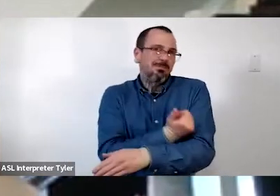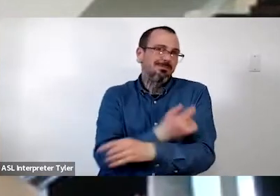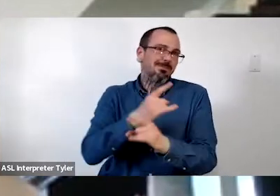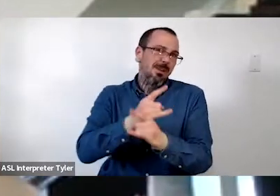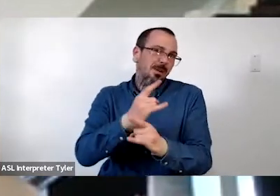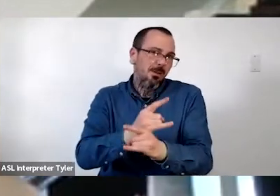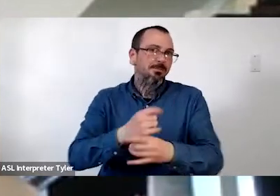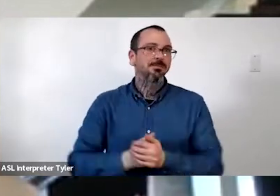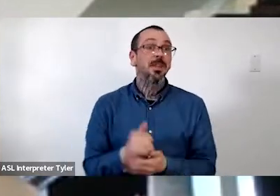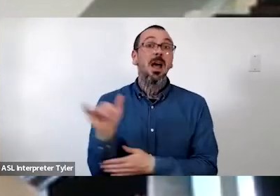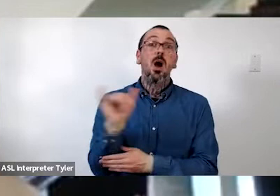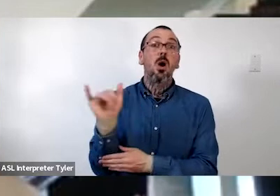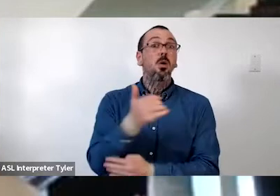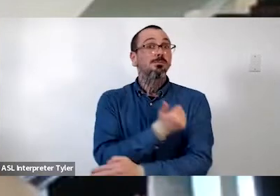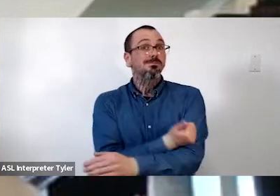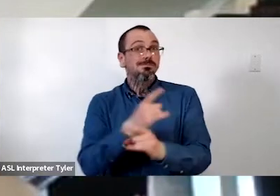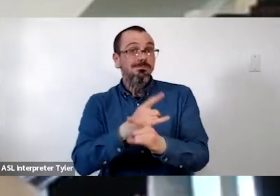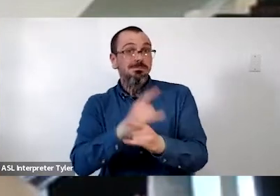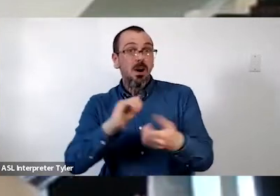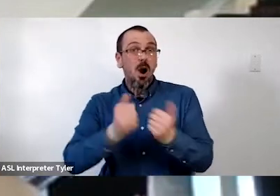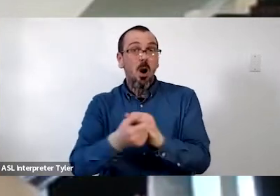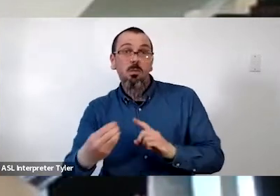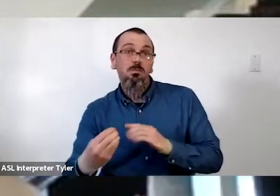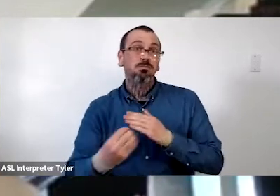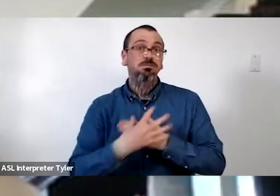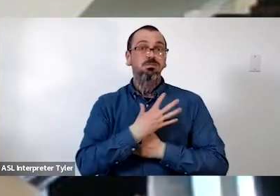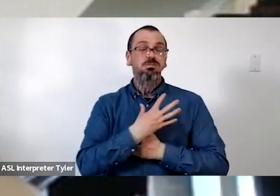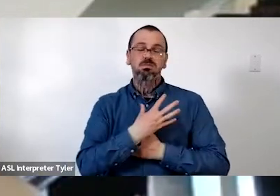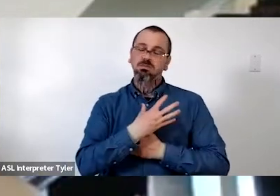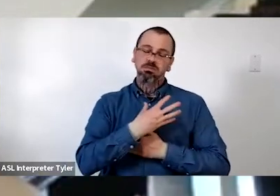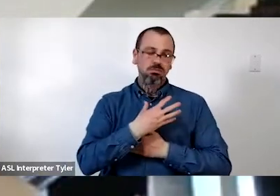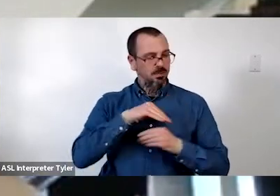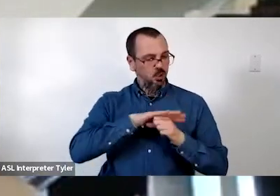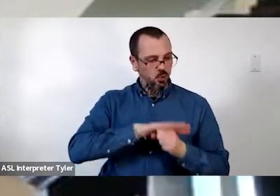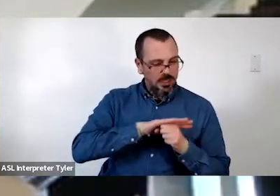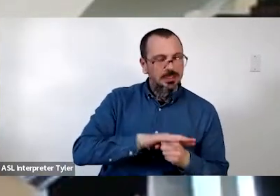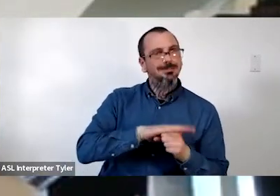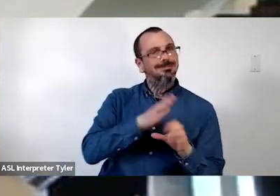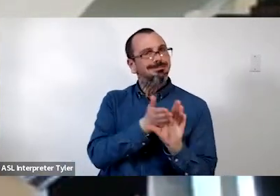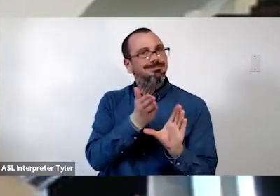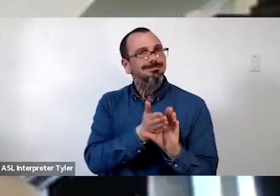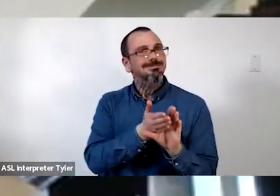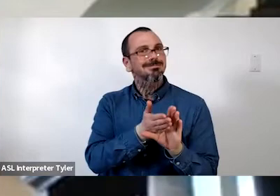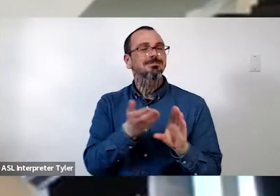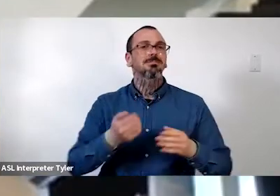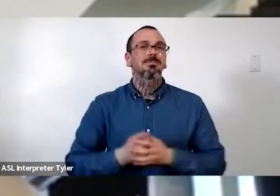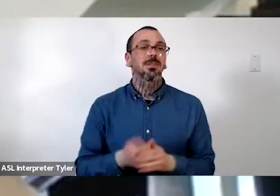substance use as a coping mechanism affects the link between minority stress and psychological distress. Here's